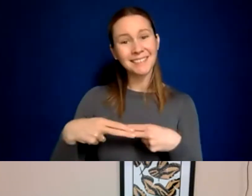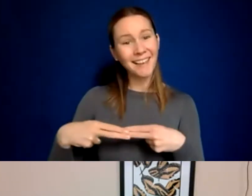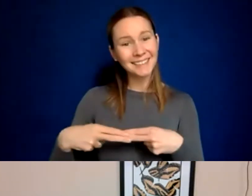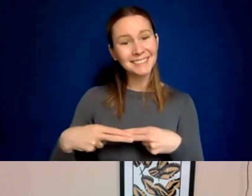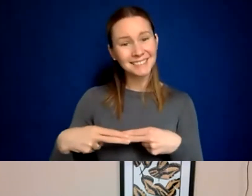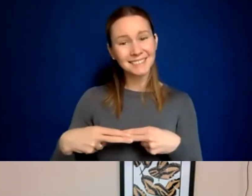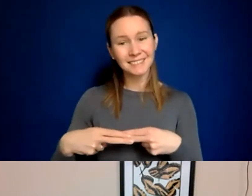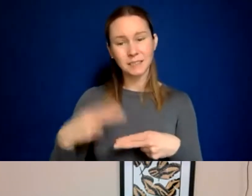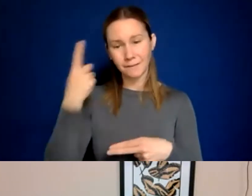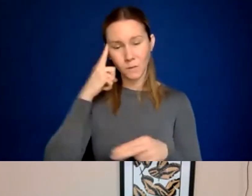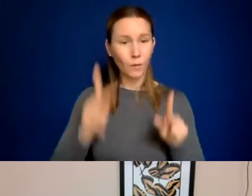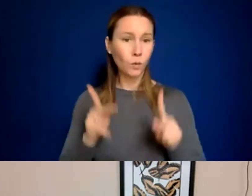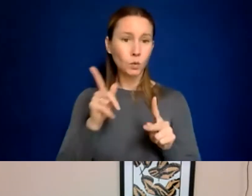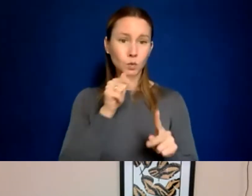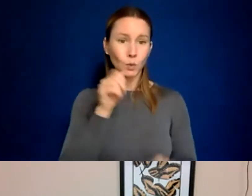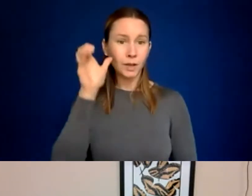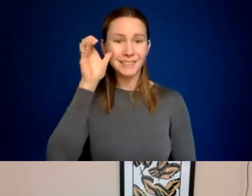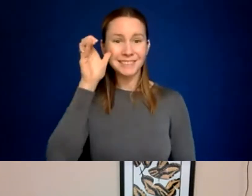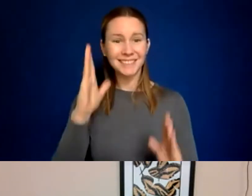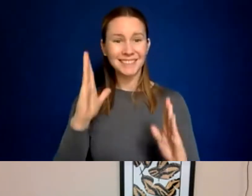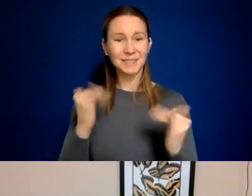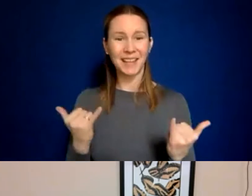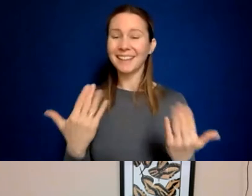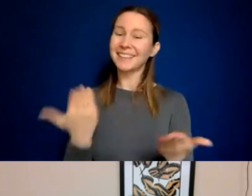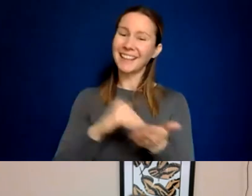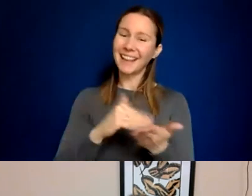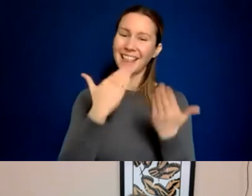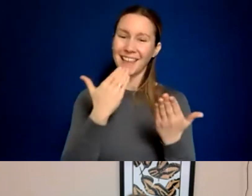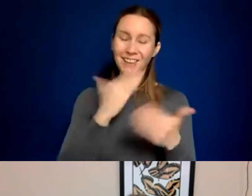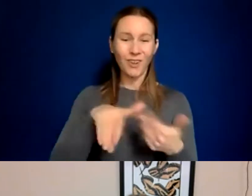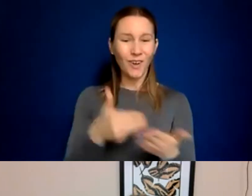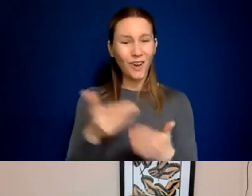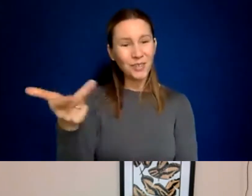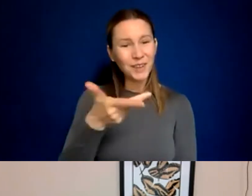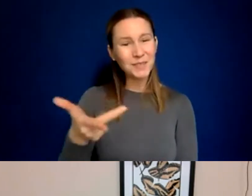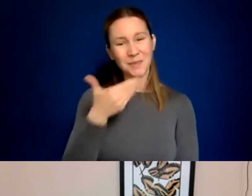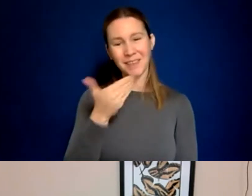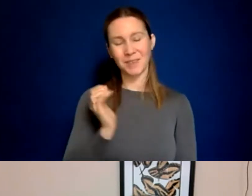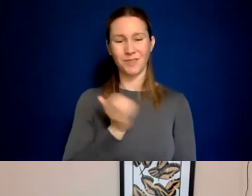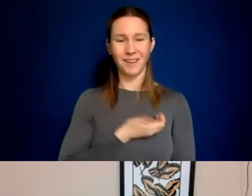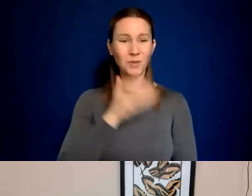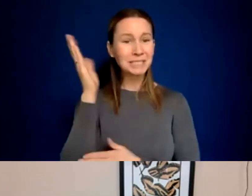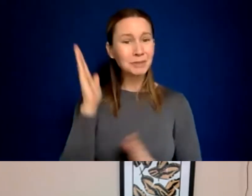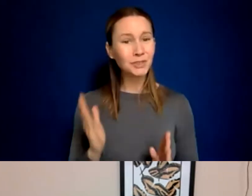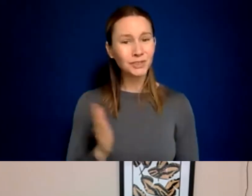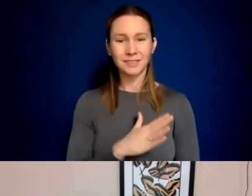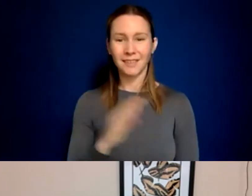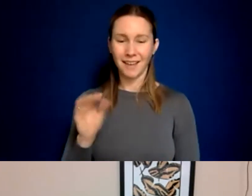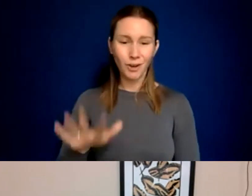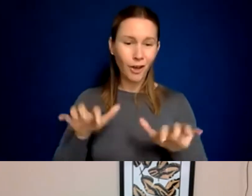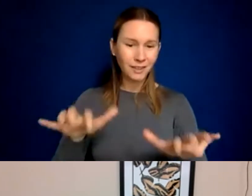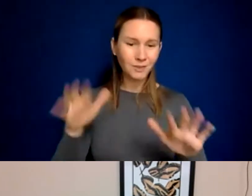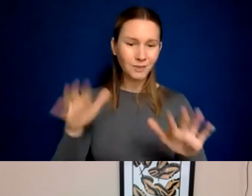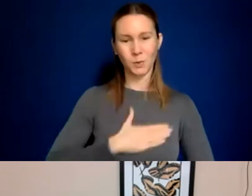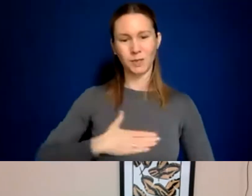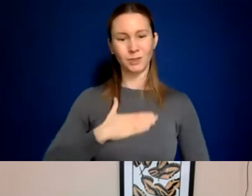to the folks who are listening today. So again, I want to thank all three of you. Thanks to our speakers and audience. We hope you enjoyed